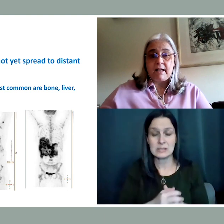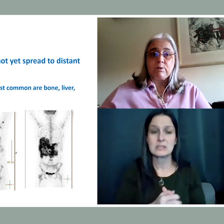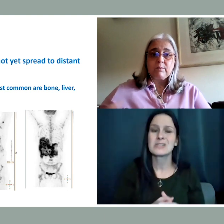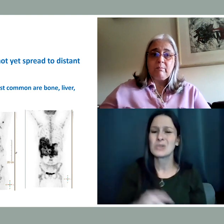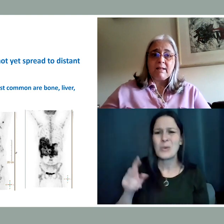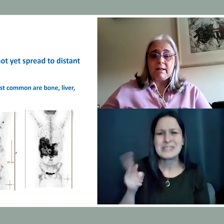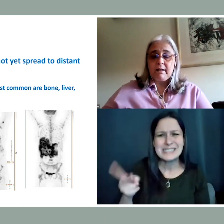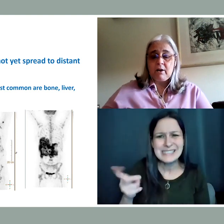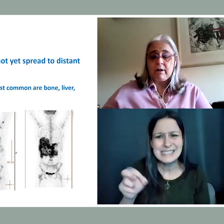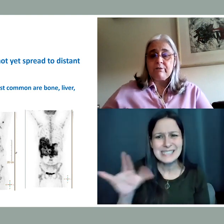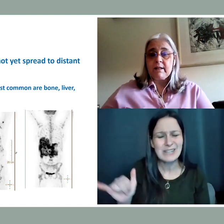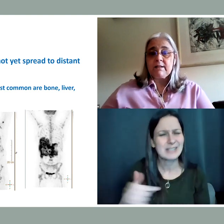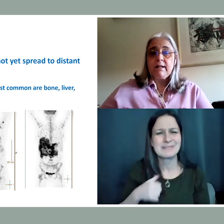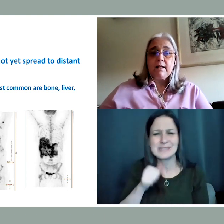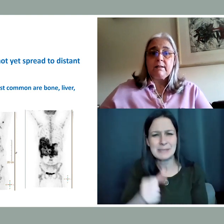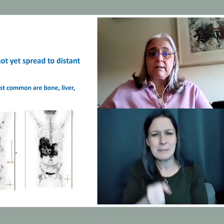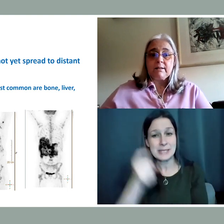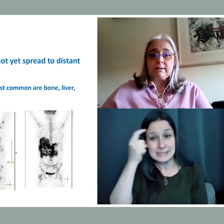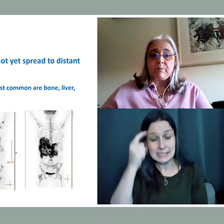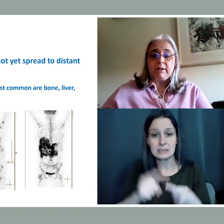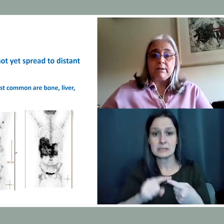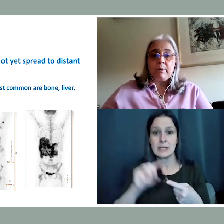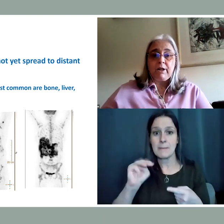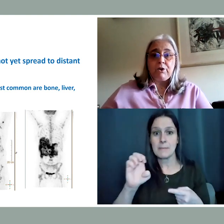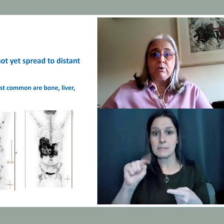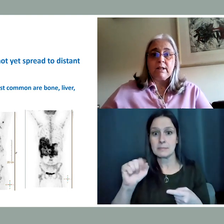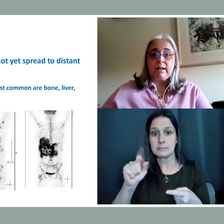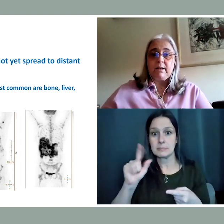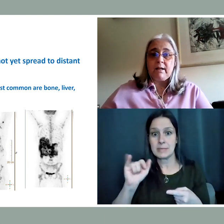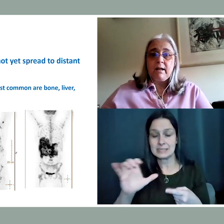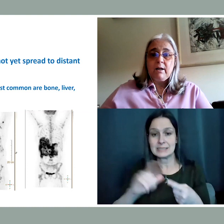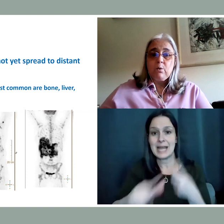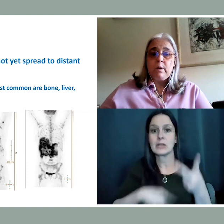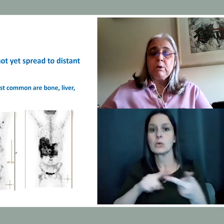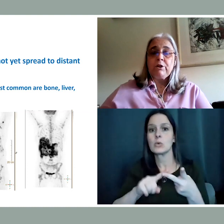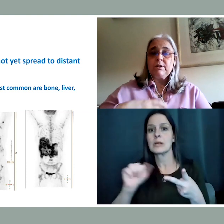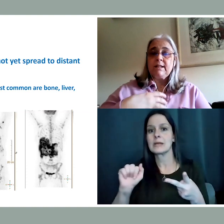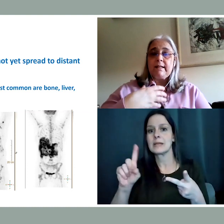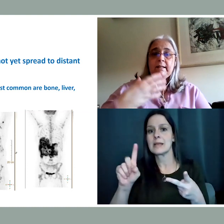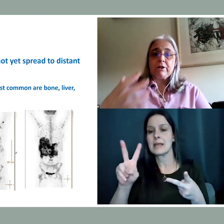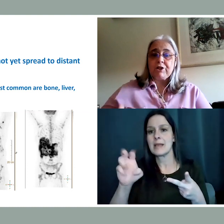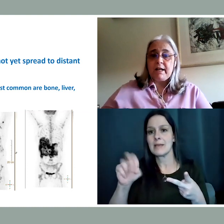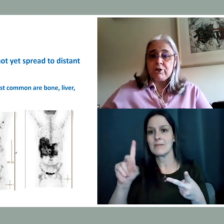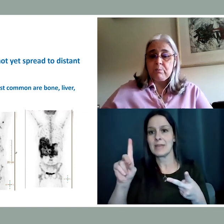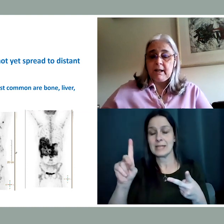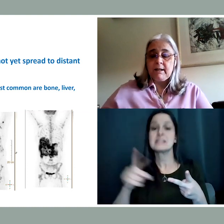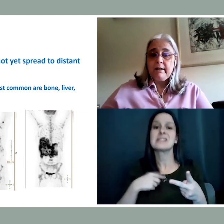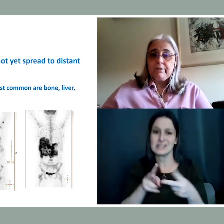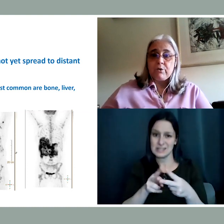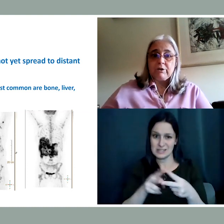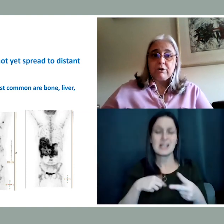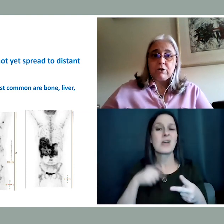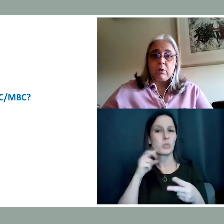lot of sense. Metastatic or advanced is something that we can use, and we will use it